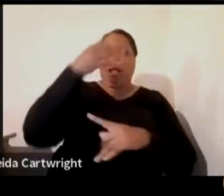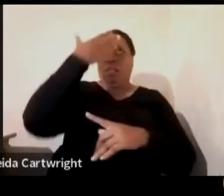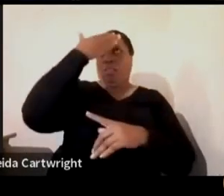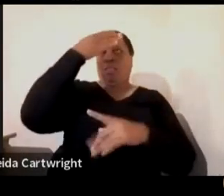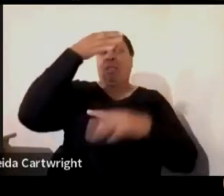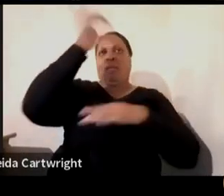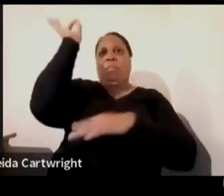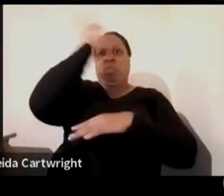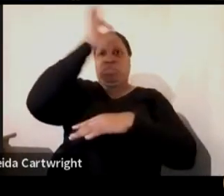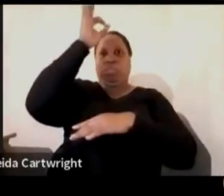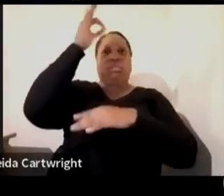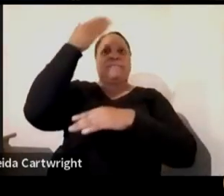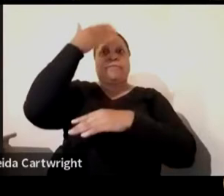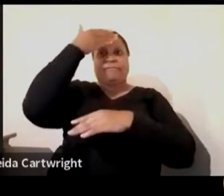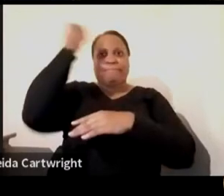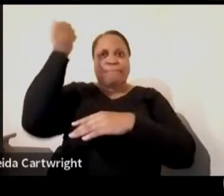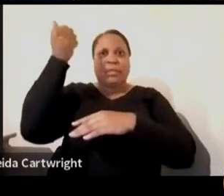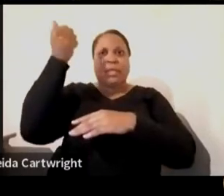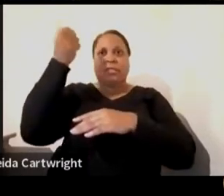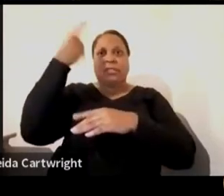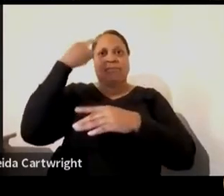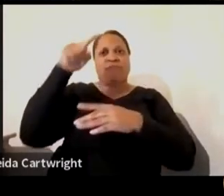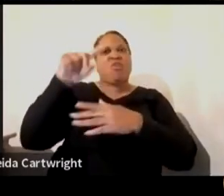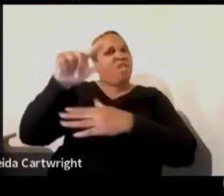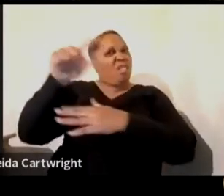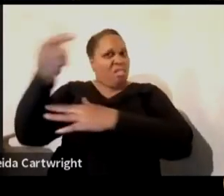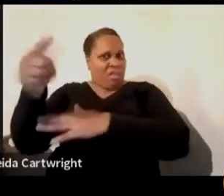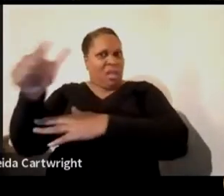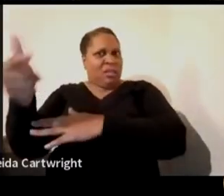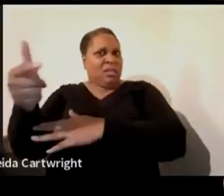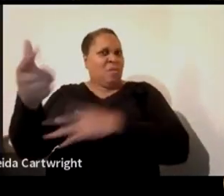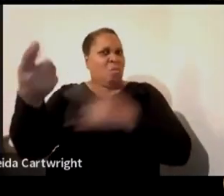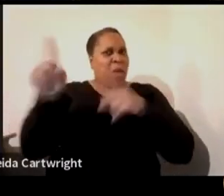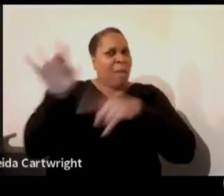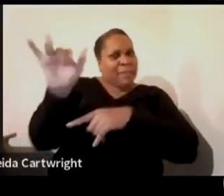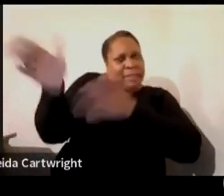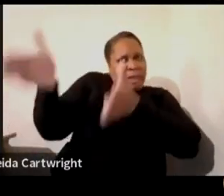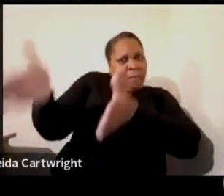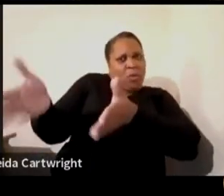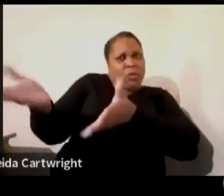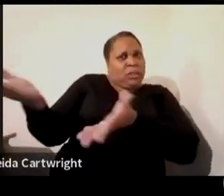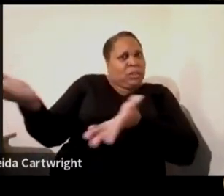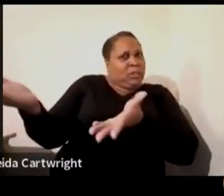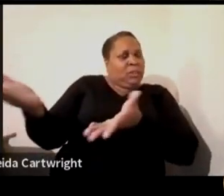up for the next dose? What happens to that person?